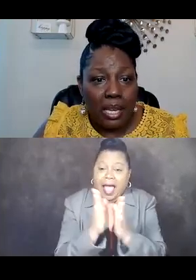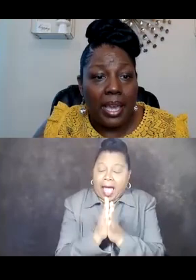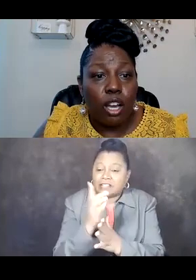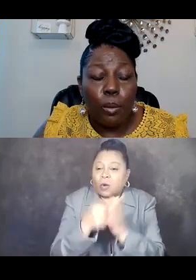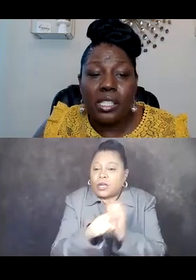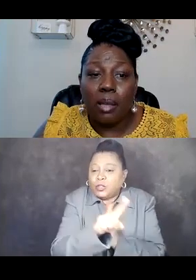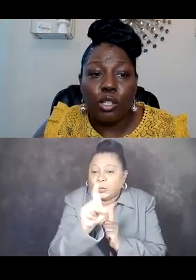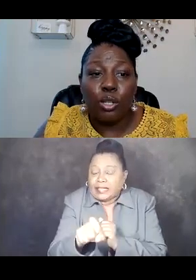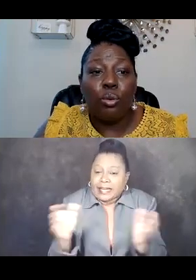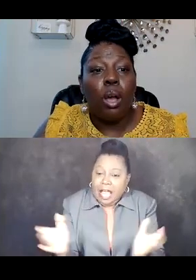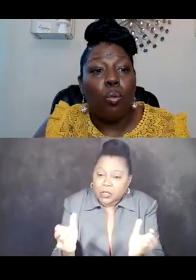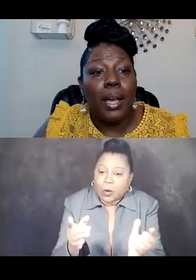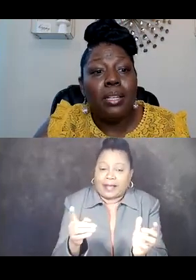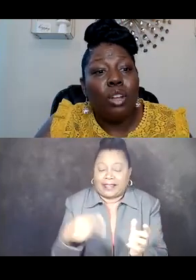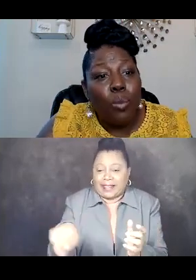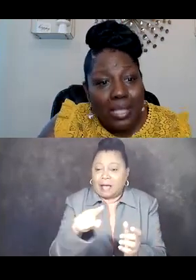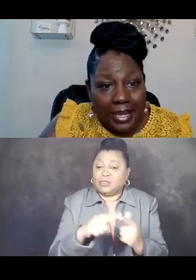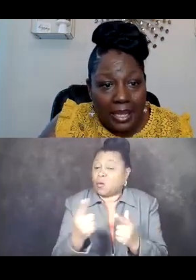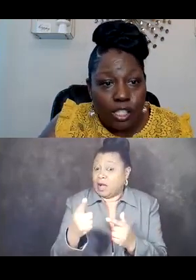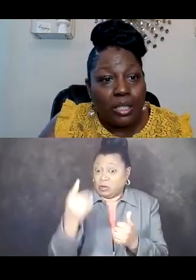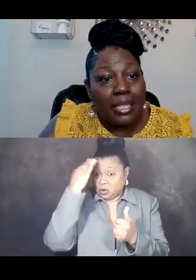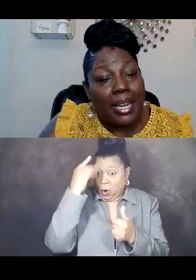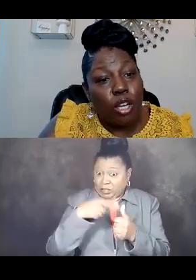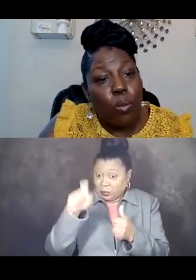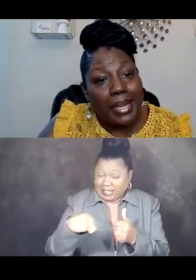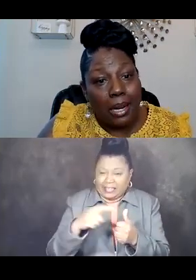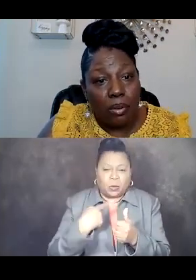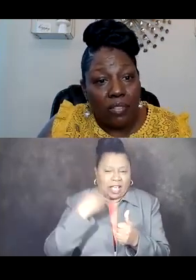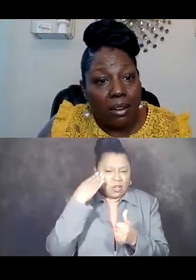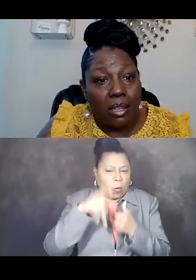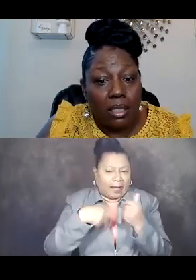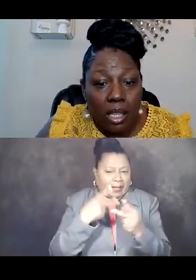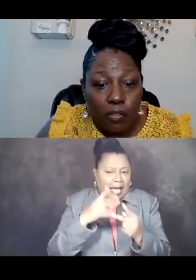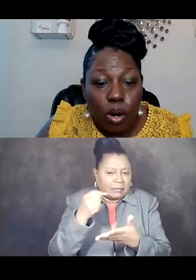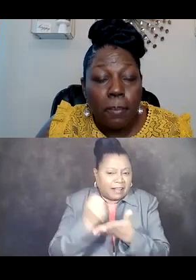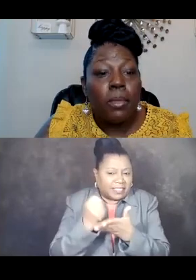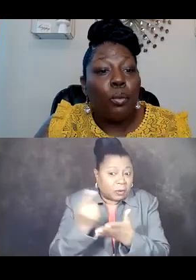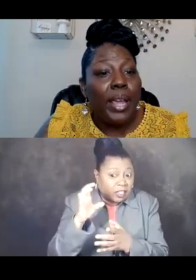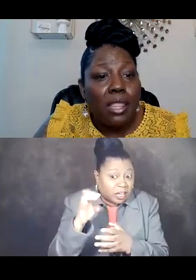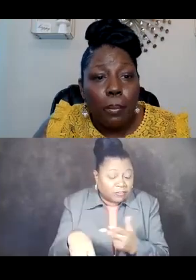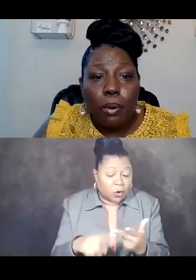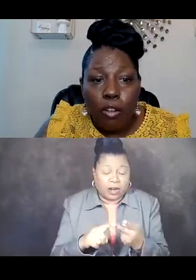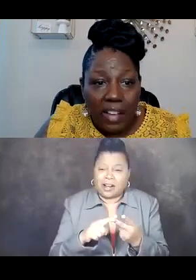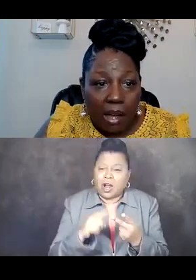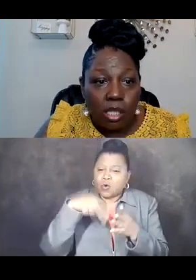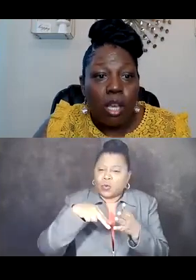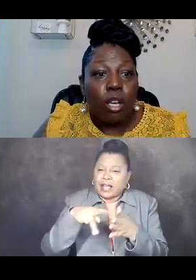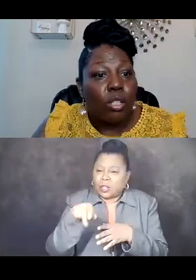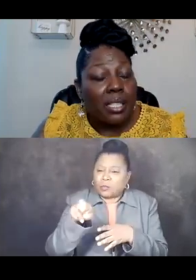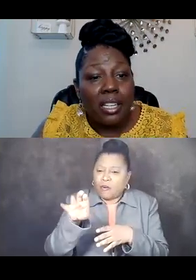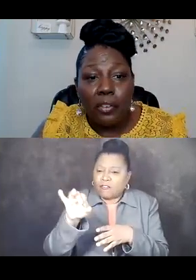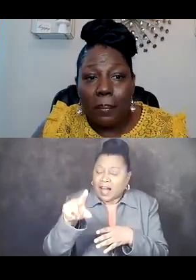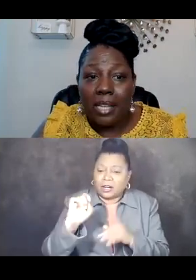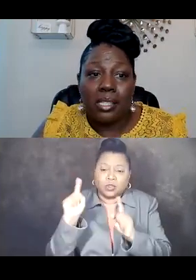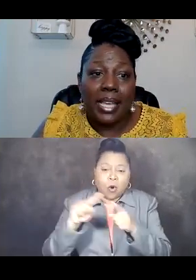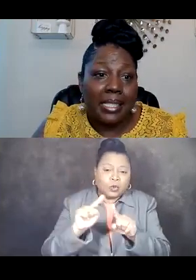you need. Encourage them to, one, know what they need so that they know what kind of provider they're looking for. Read the profiles. Go